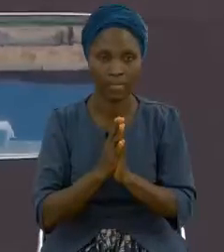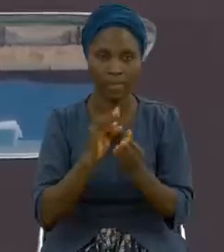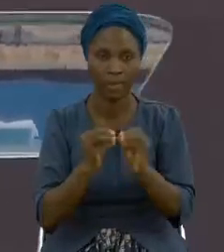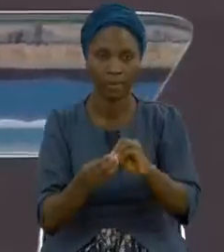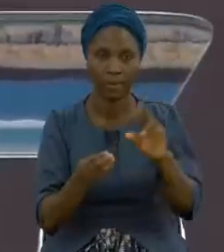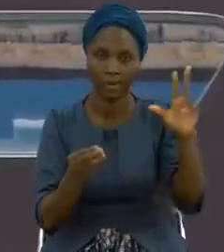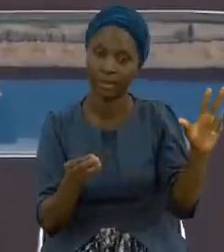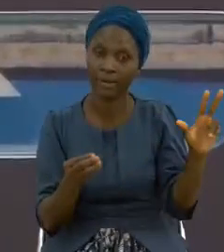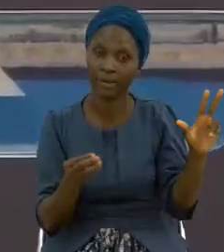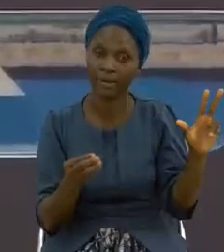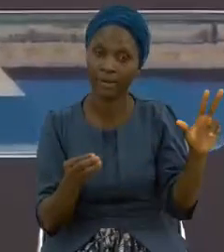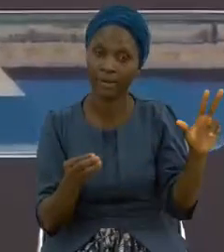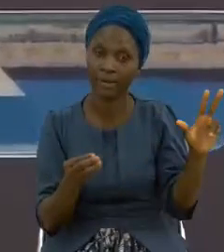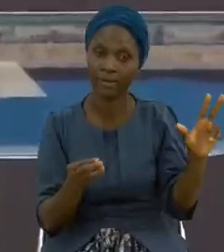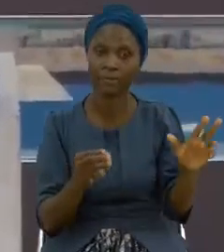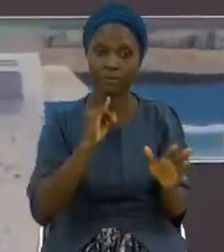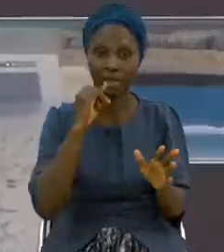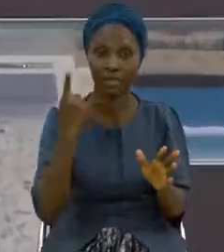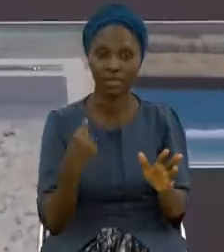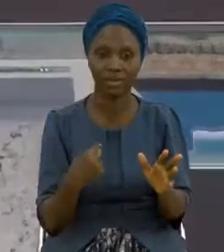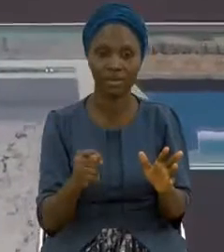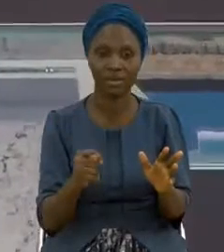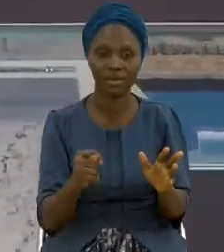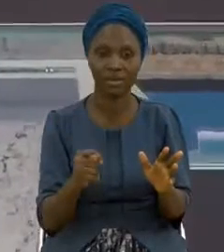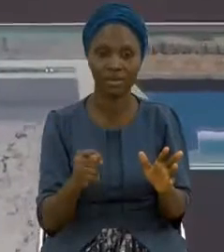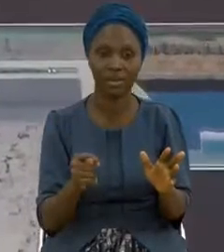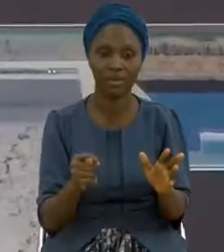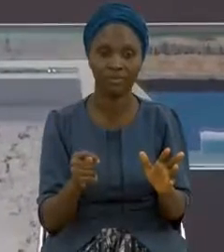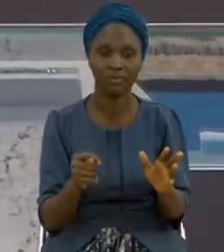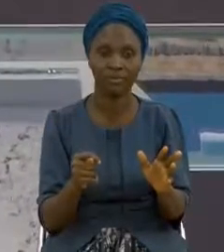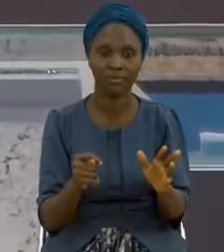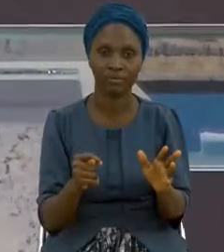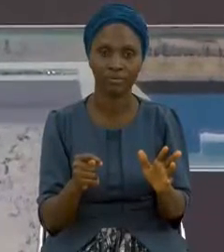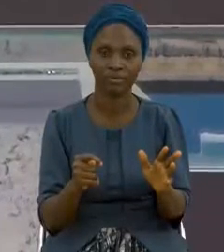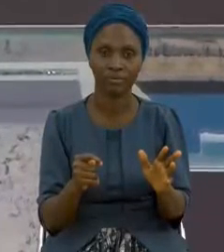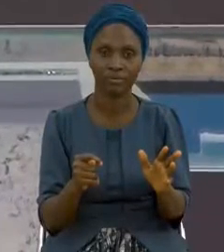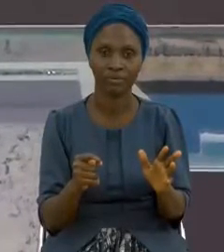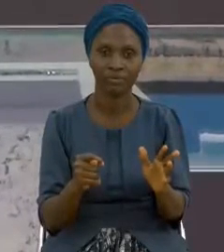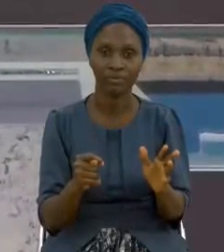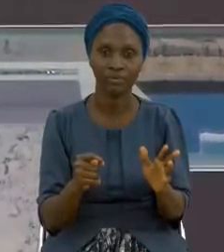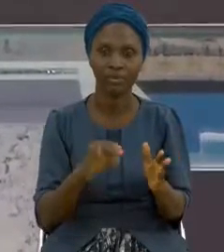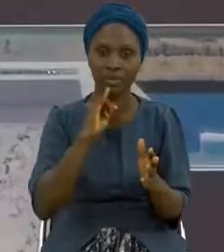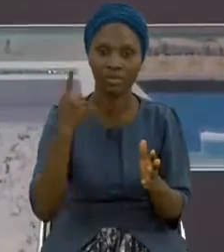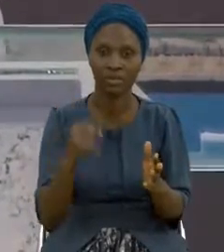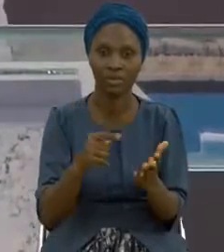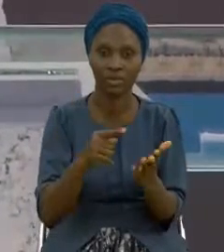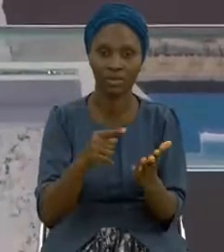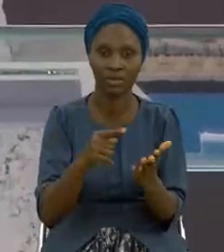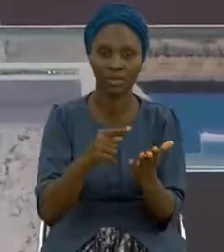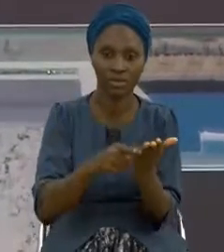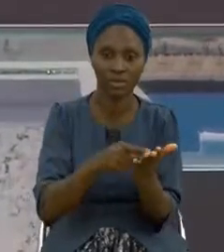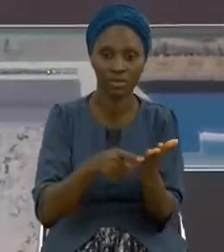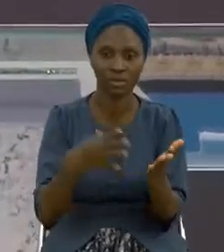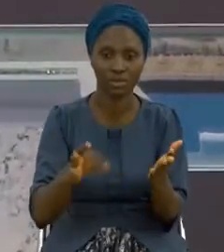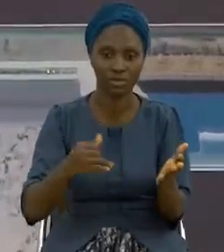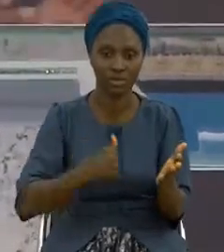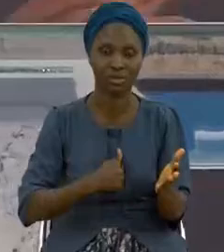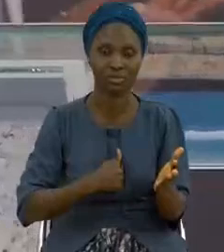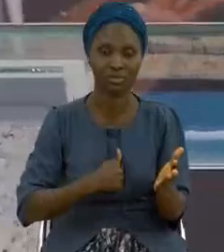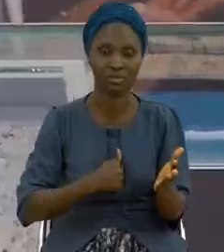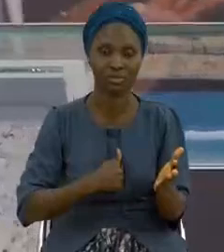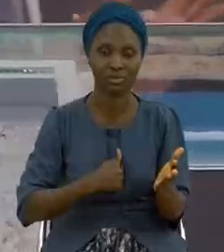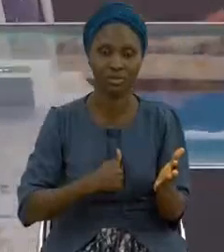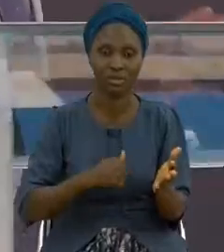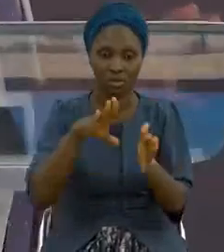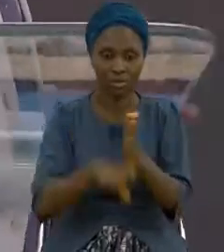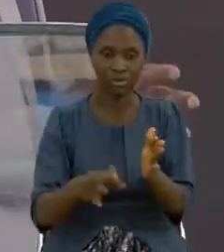of self for profitable selflessness. You know, in our lives,